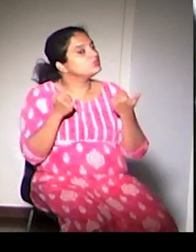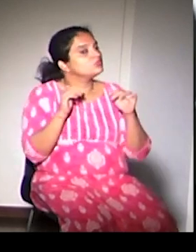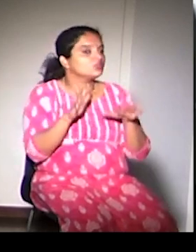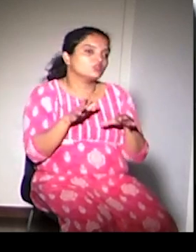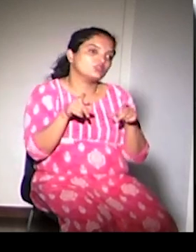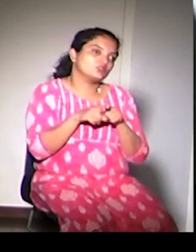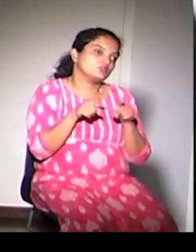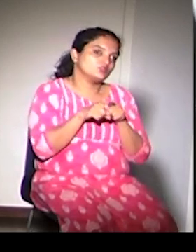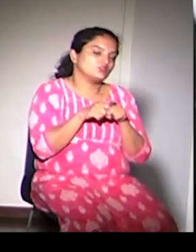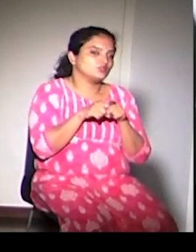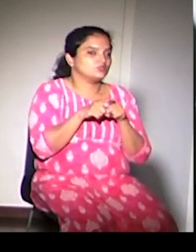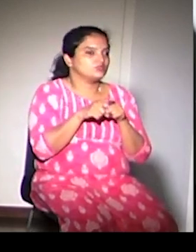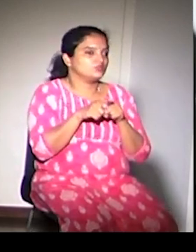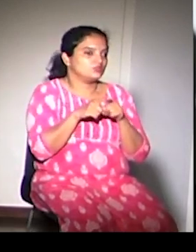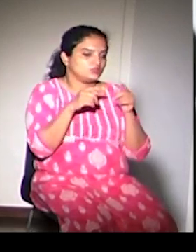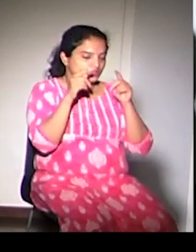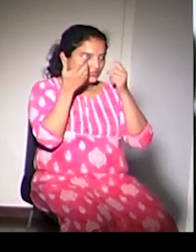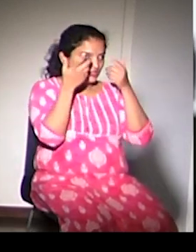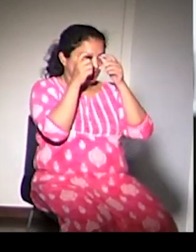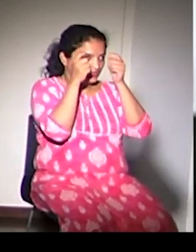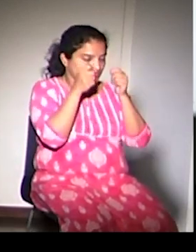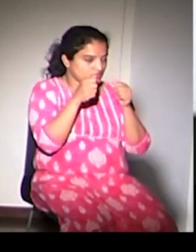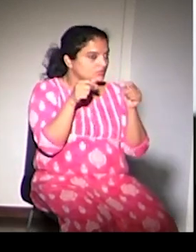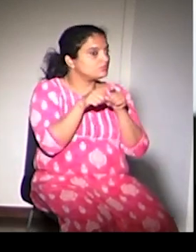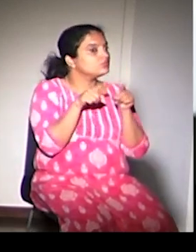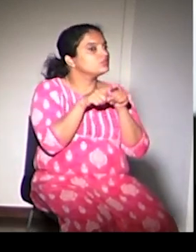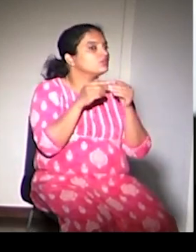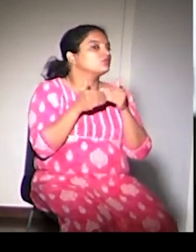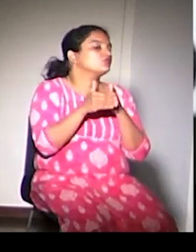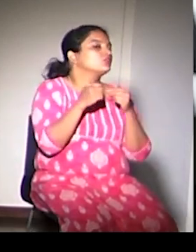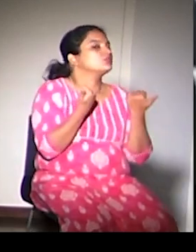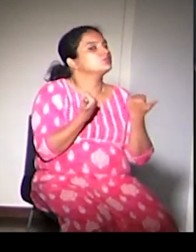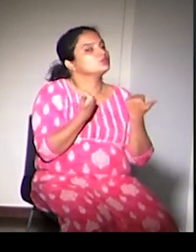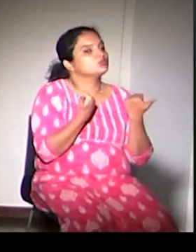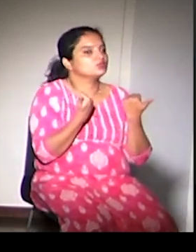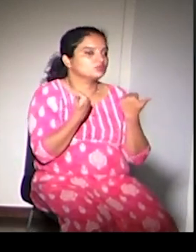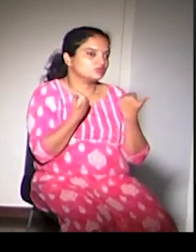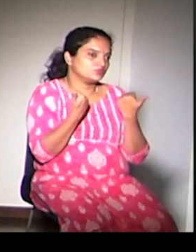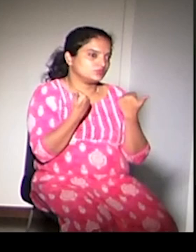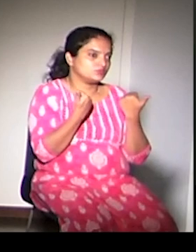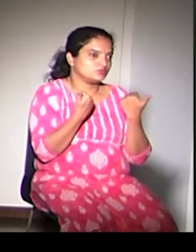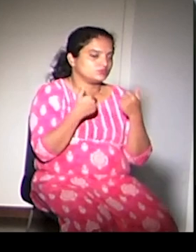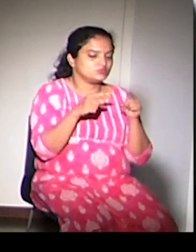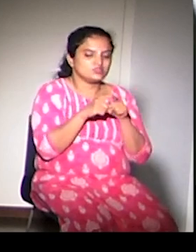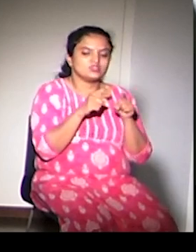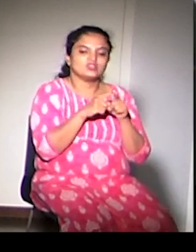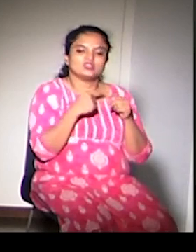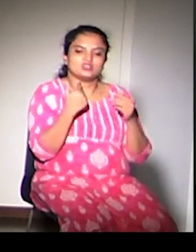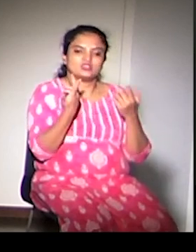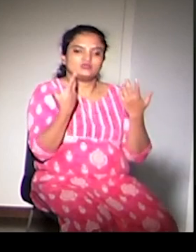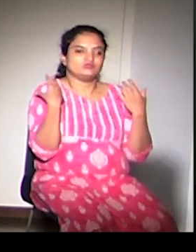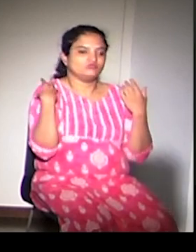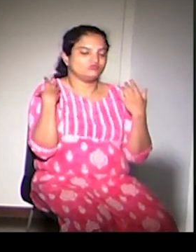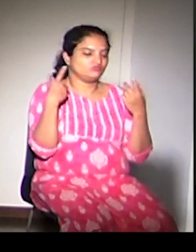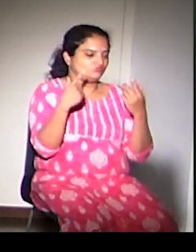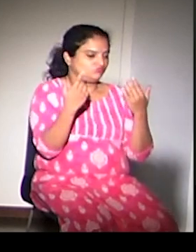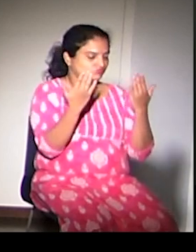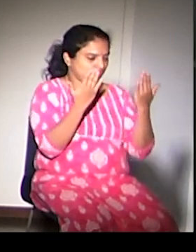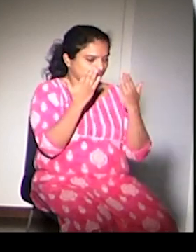need to follow the shape of the tiles. So it's much easier to actually produce the physical tile.